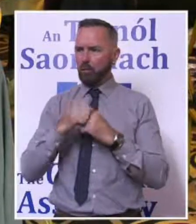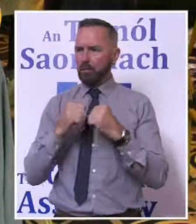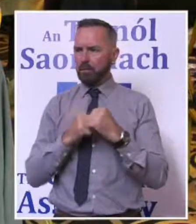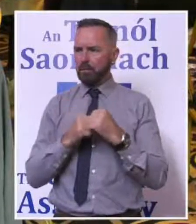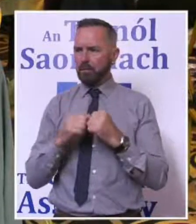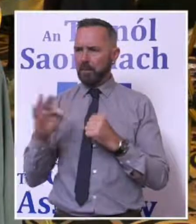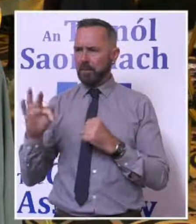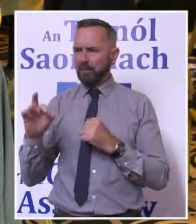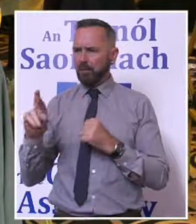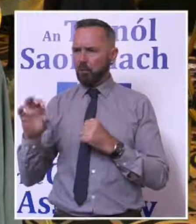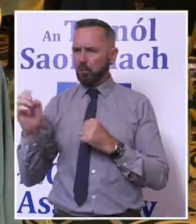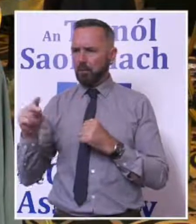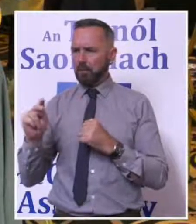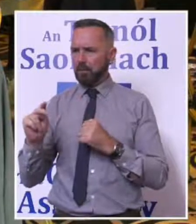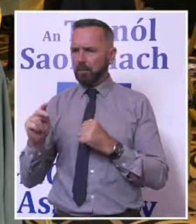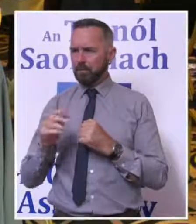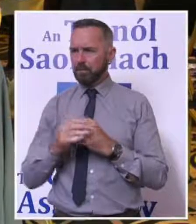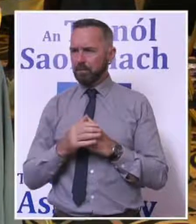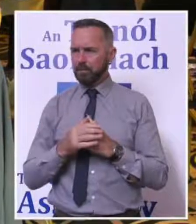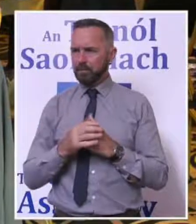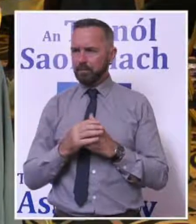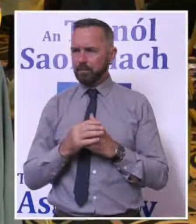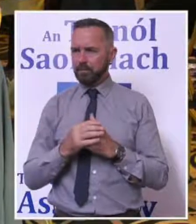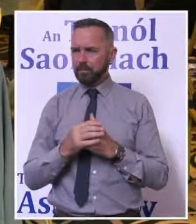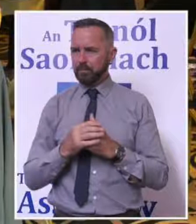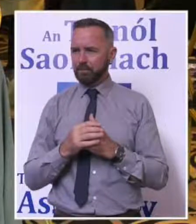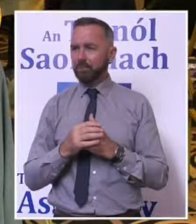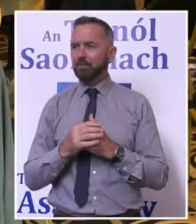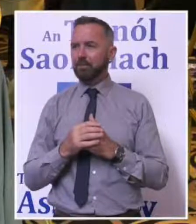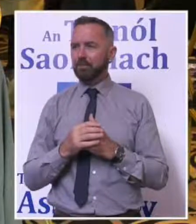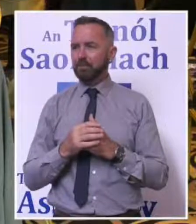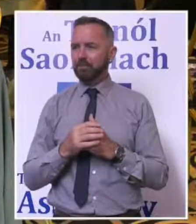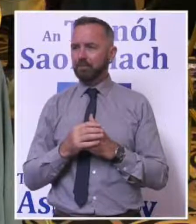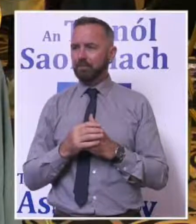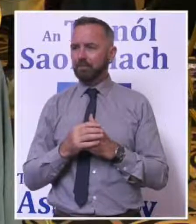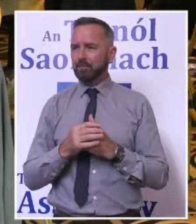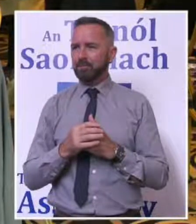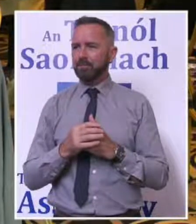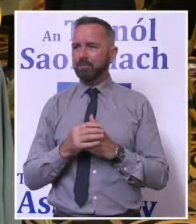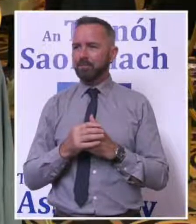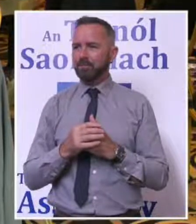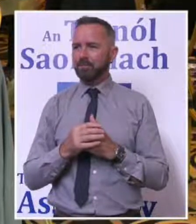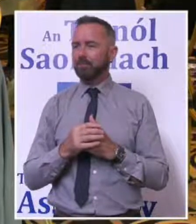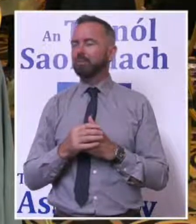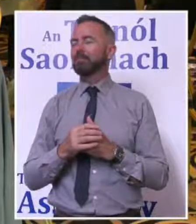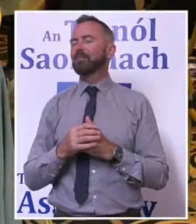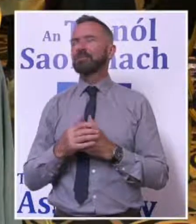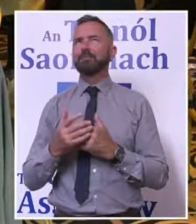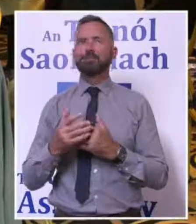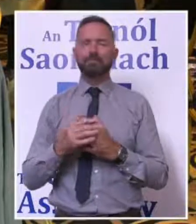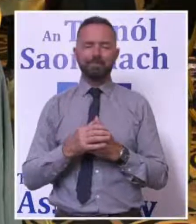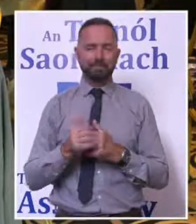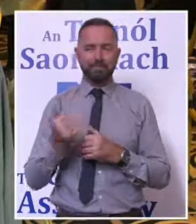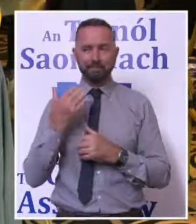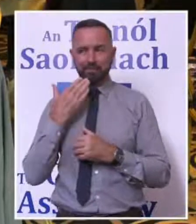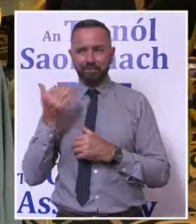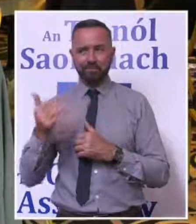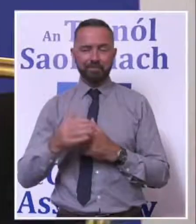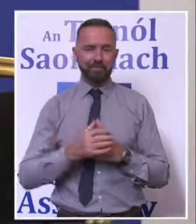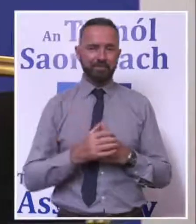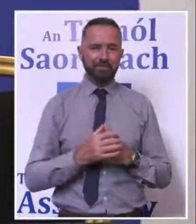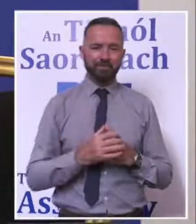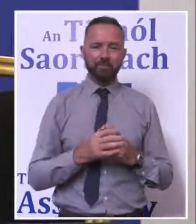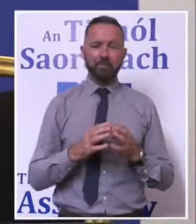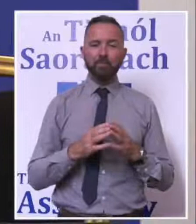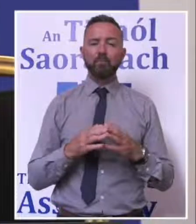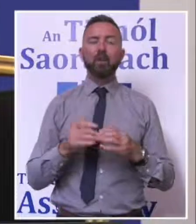to it, just for me to go back on just some of my notes from my opening remarks when we first met as an assembly. So. And I